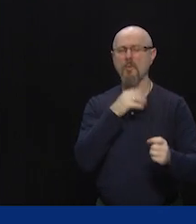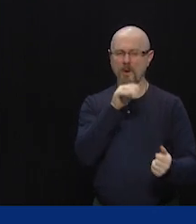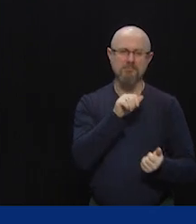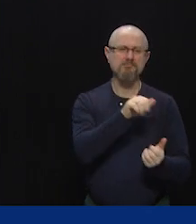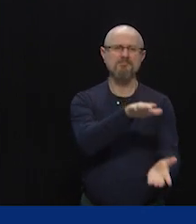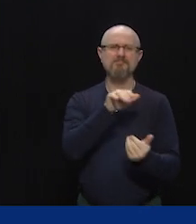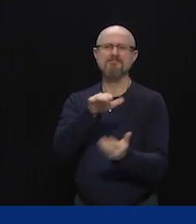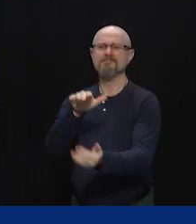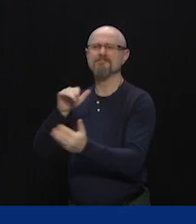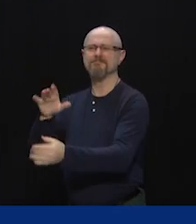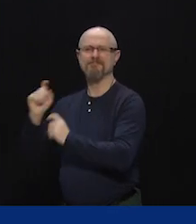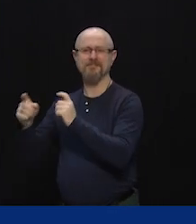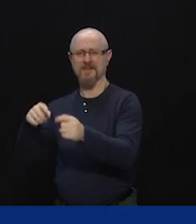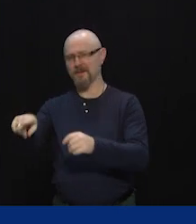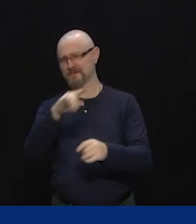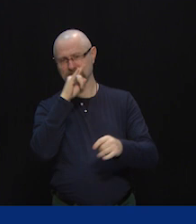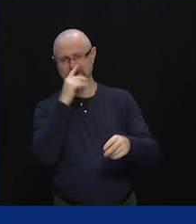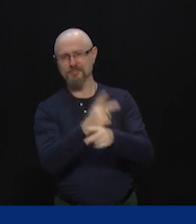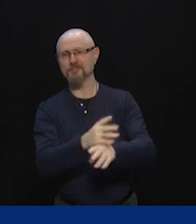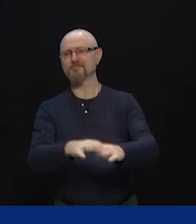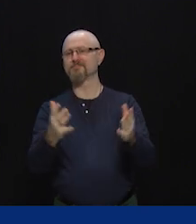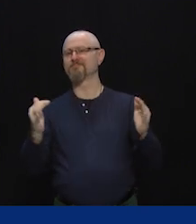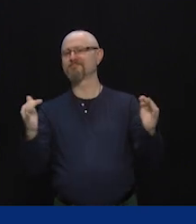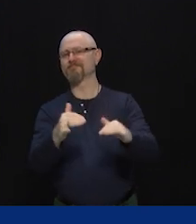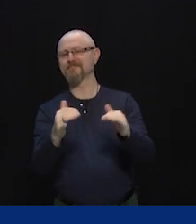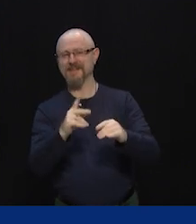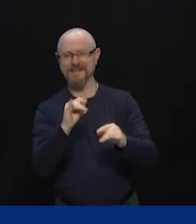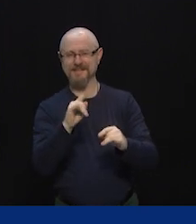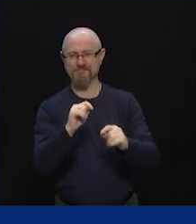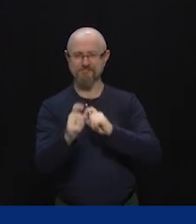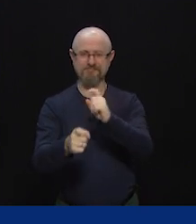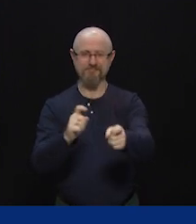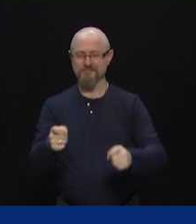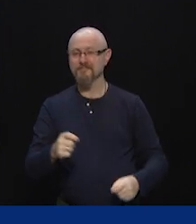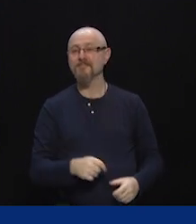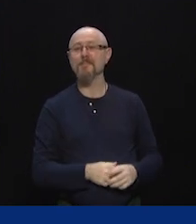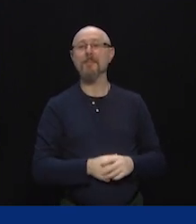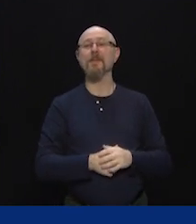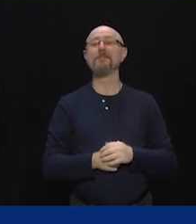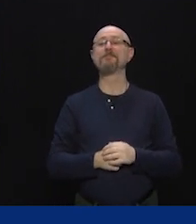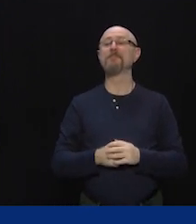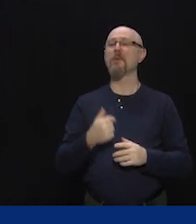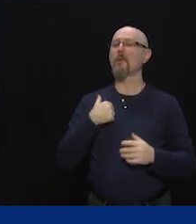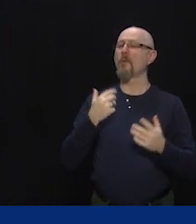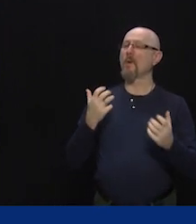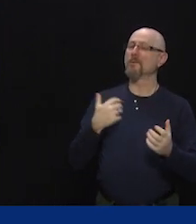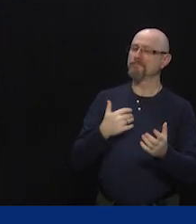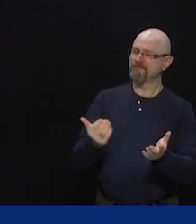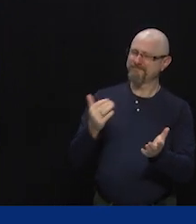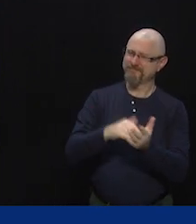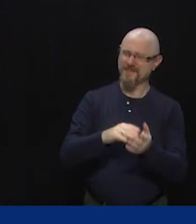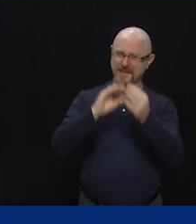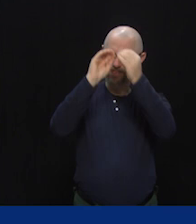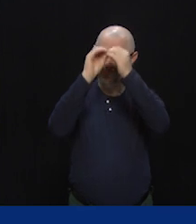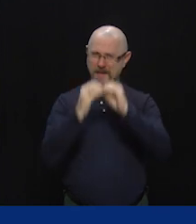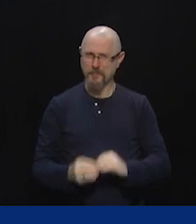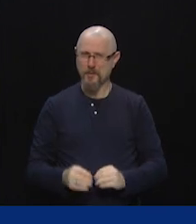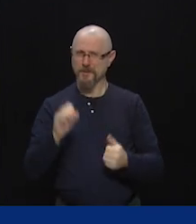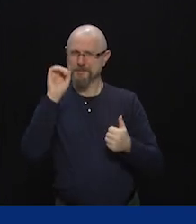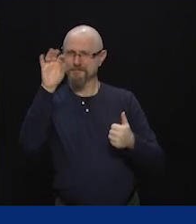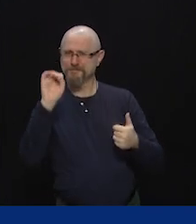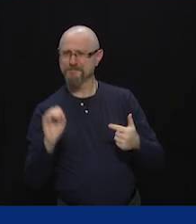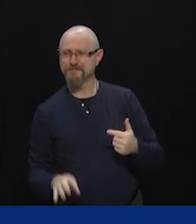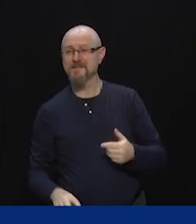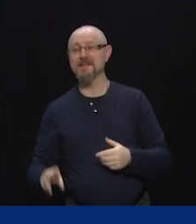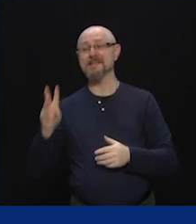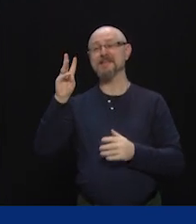many kids as they possibly can with kits. So I just want to go reiterate some of the numbers. It's about 6 million